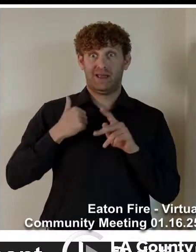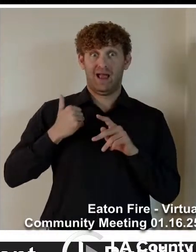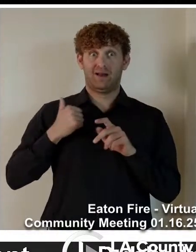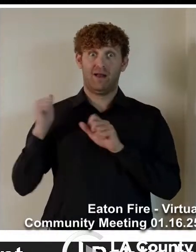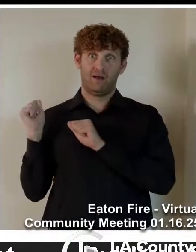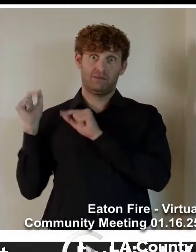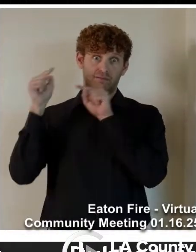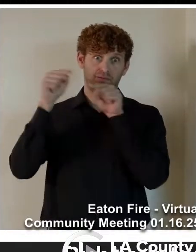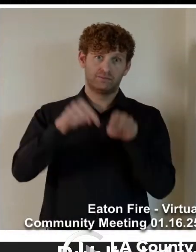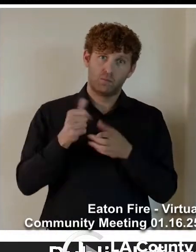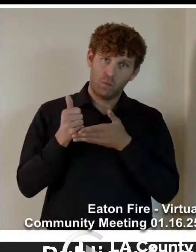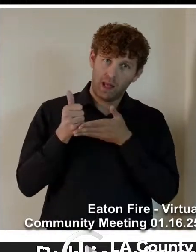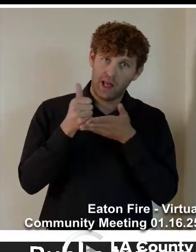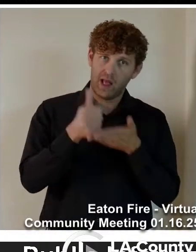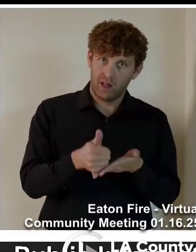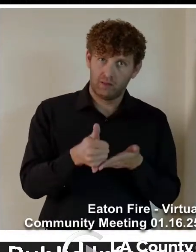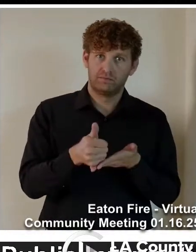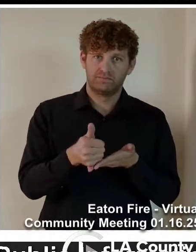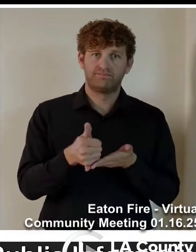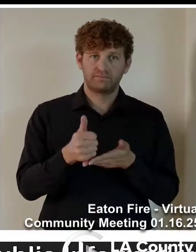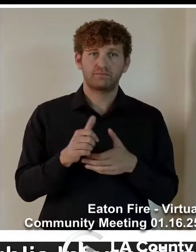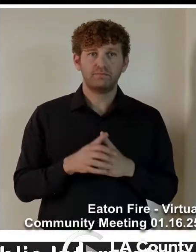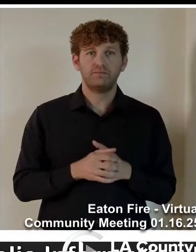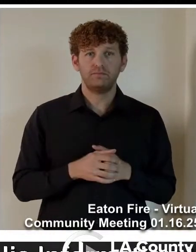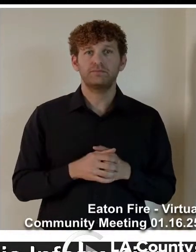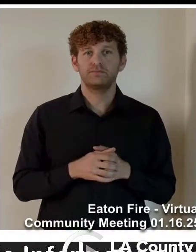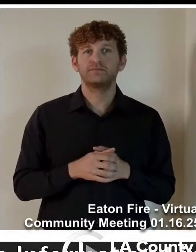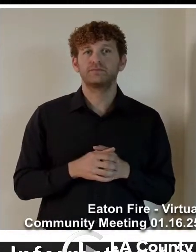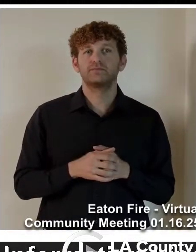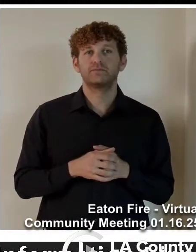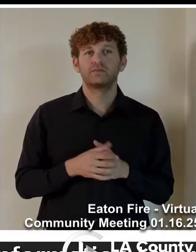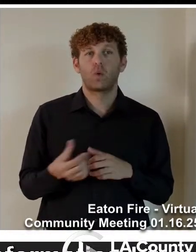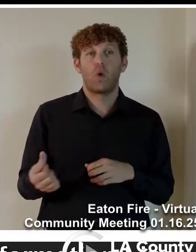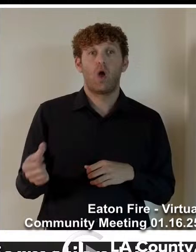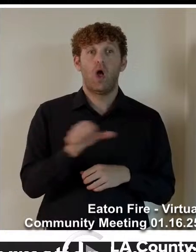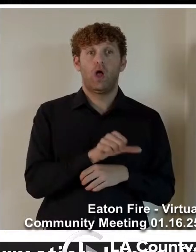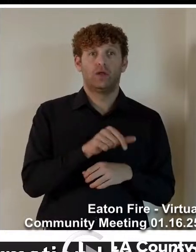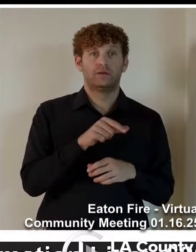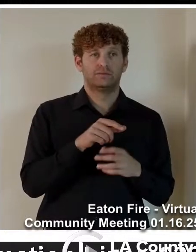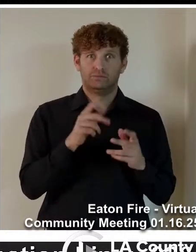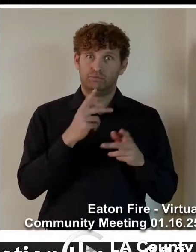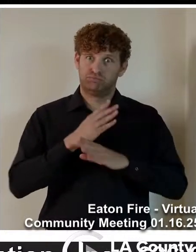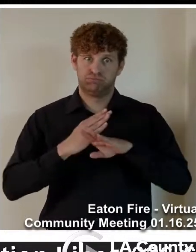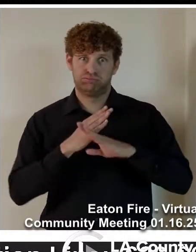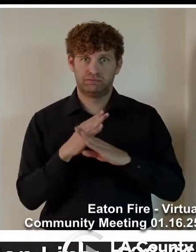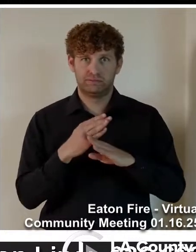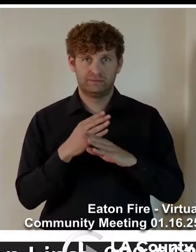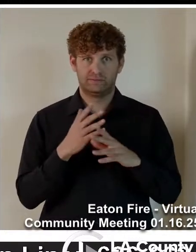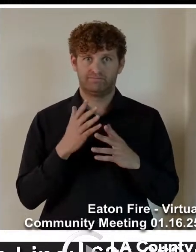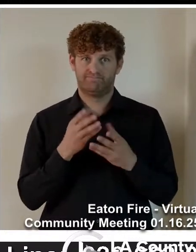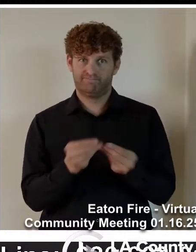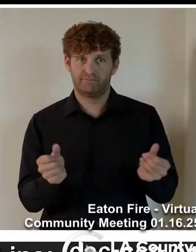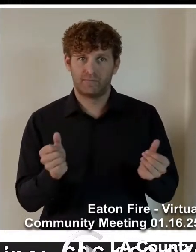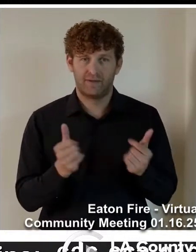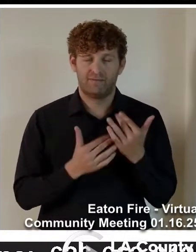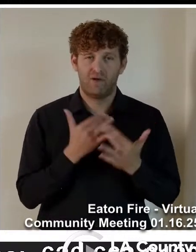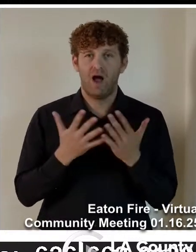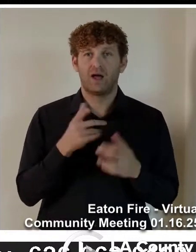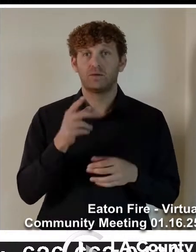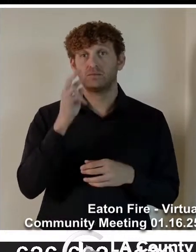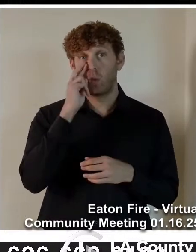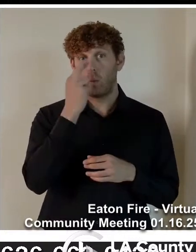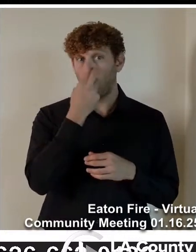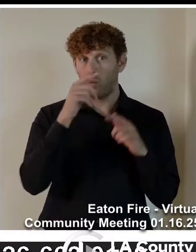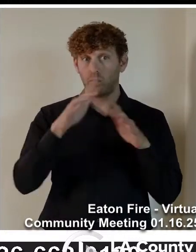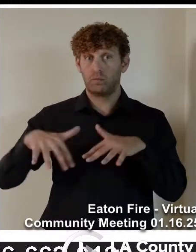fire. Additionally, I'd like to thank the Rose Bowl and the Rose Bowl operations staff. They've been working